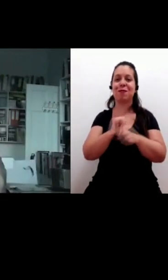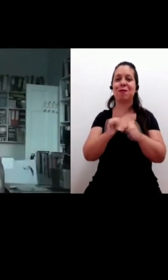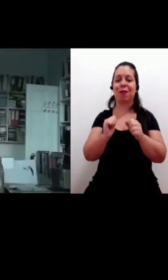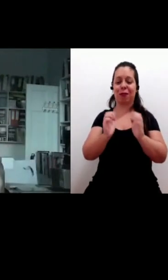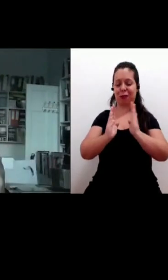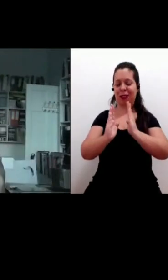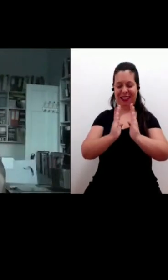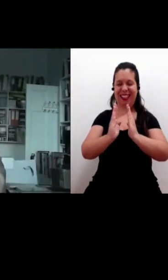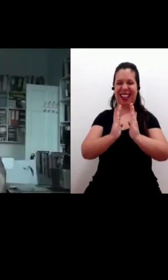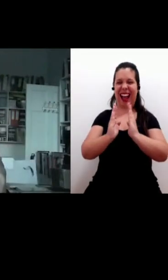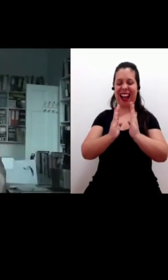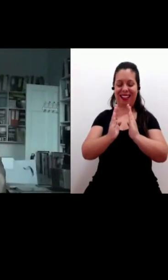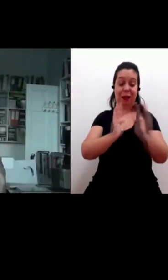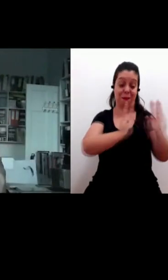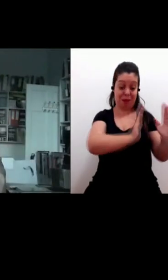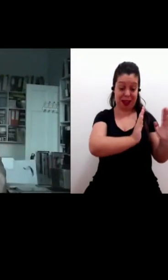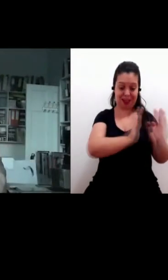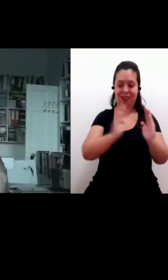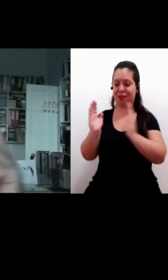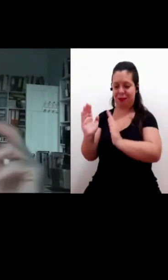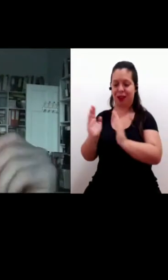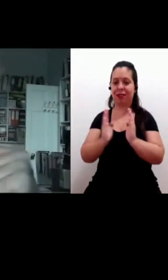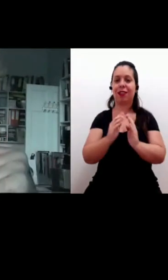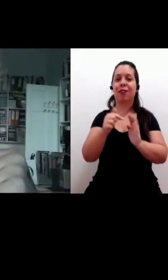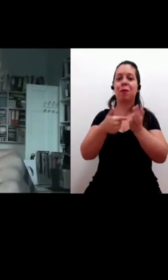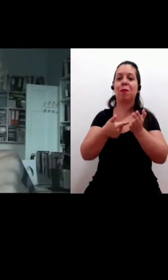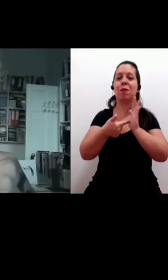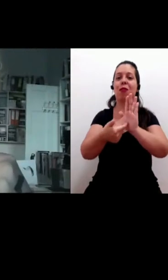you just the beginning of a film.